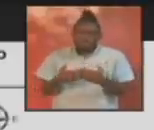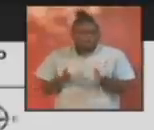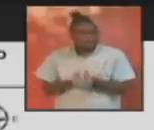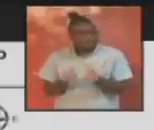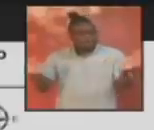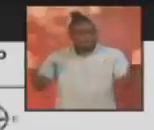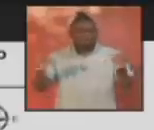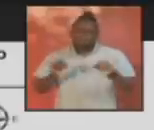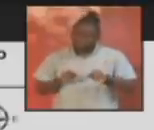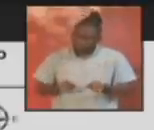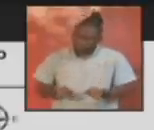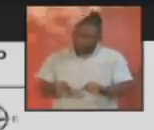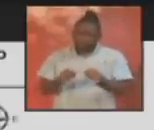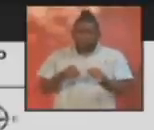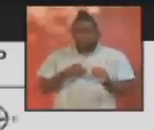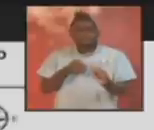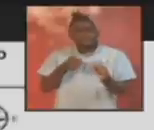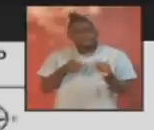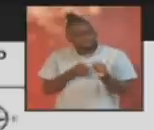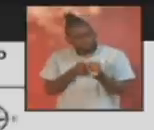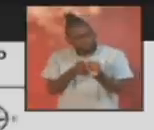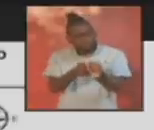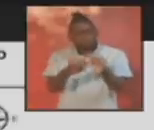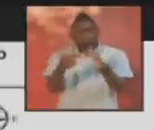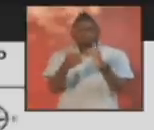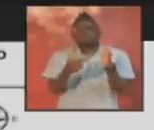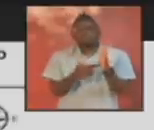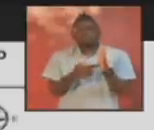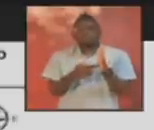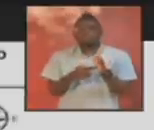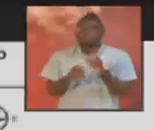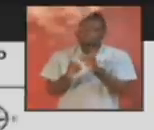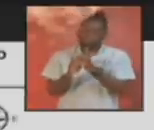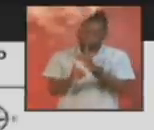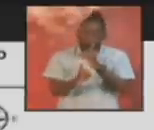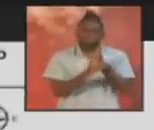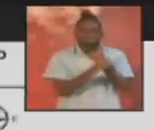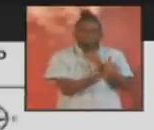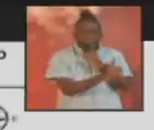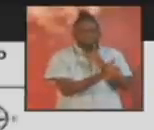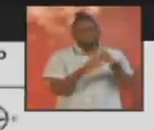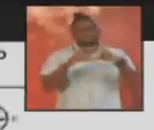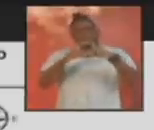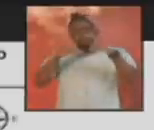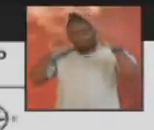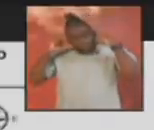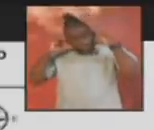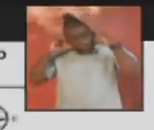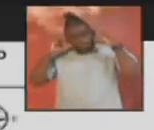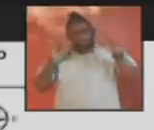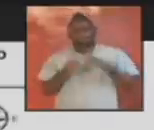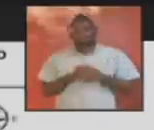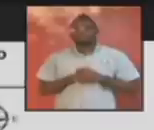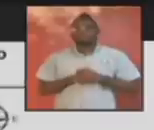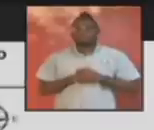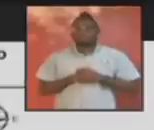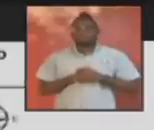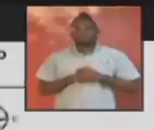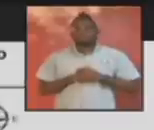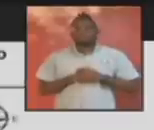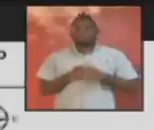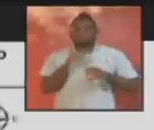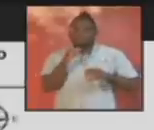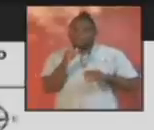what they're doing with respect to the hygiene, the physical distancing, the mask wearing, avoidance of crowds, or avoidance